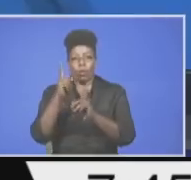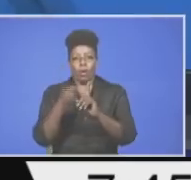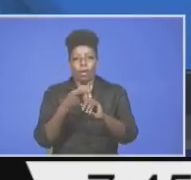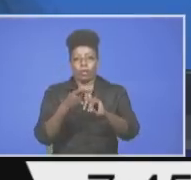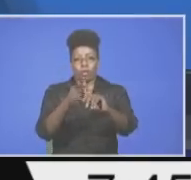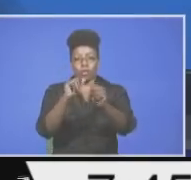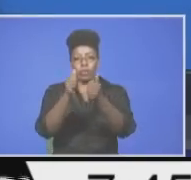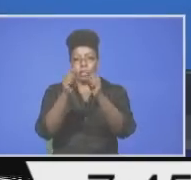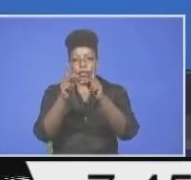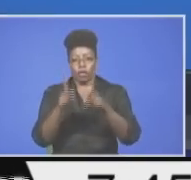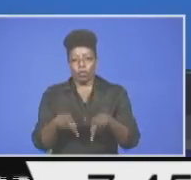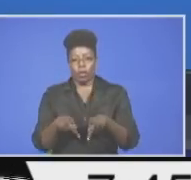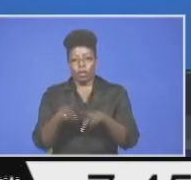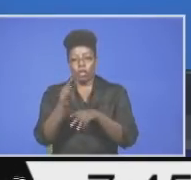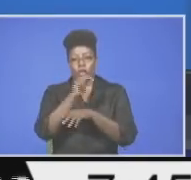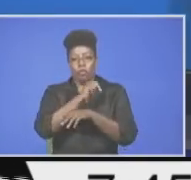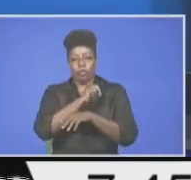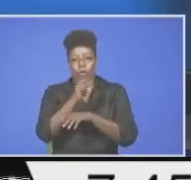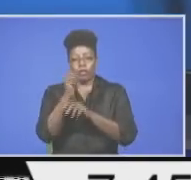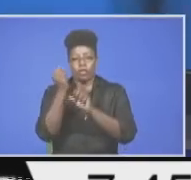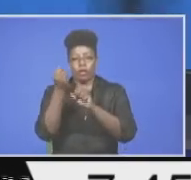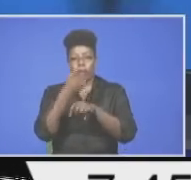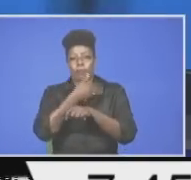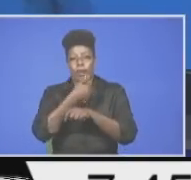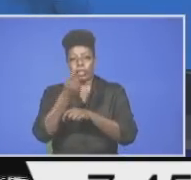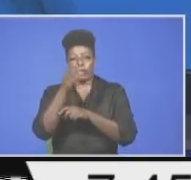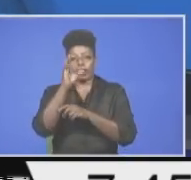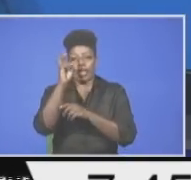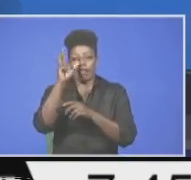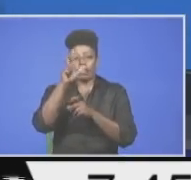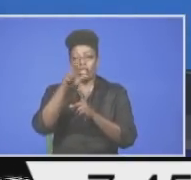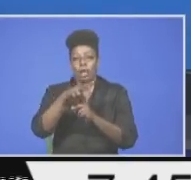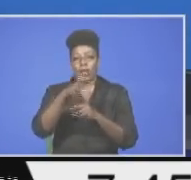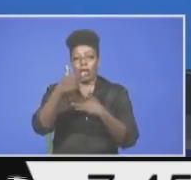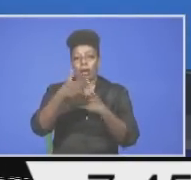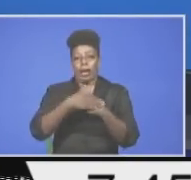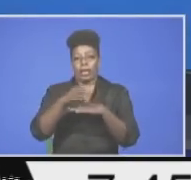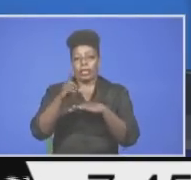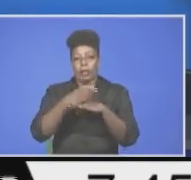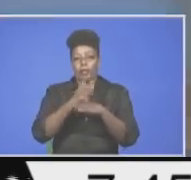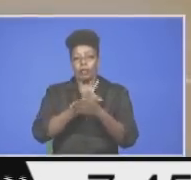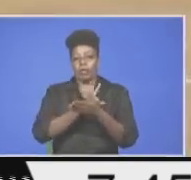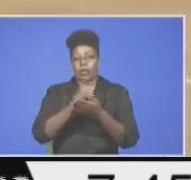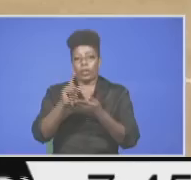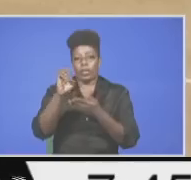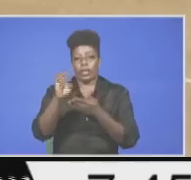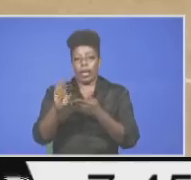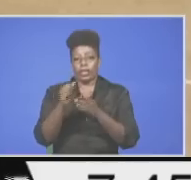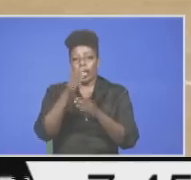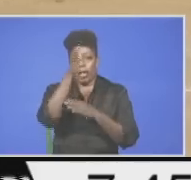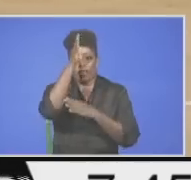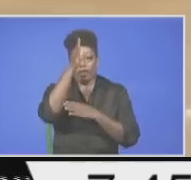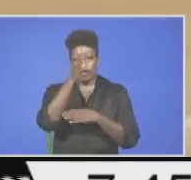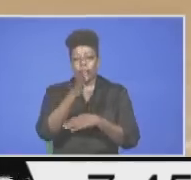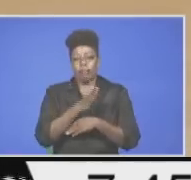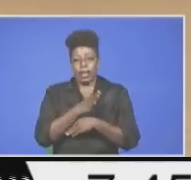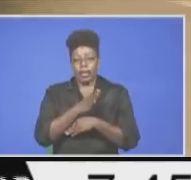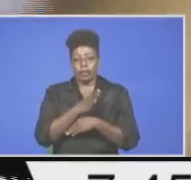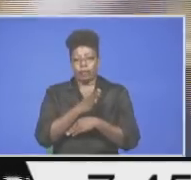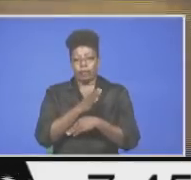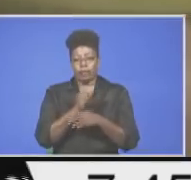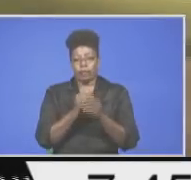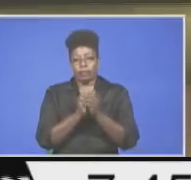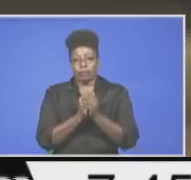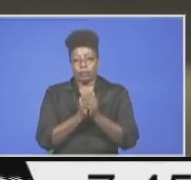sports, everybody. The New Providence Softball Association's Best of 7 championships back on the diamond over the weekend. In men's play, Al Claude